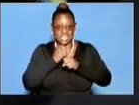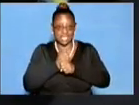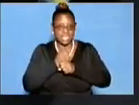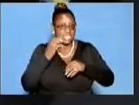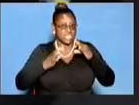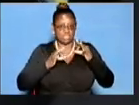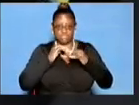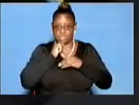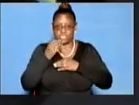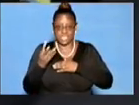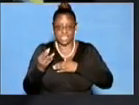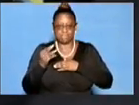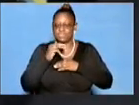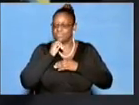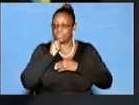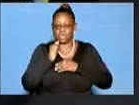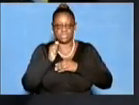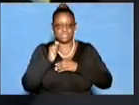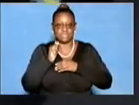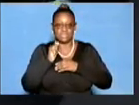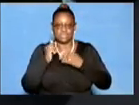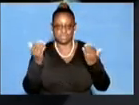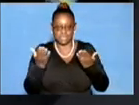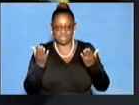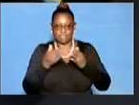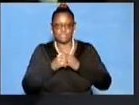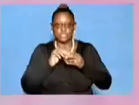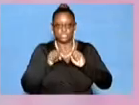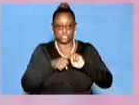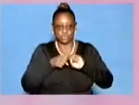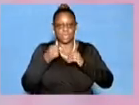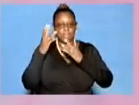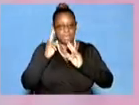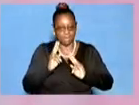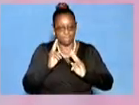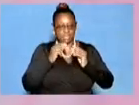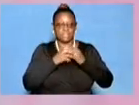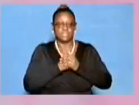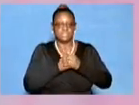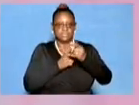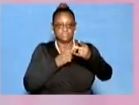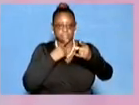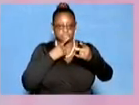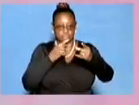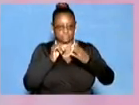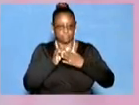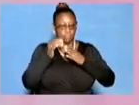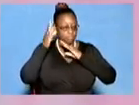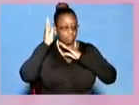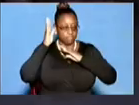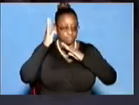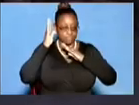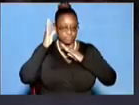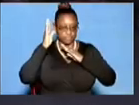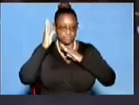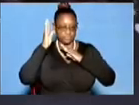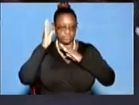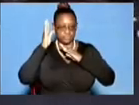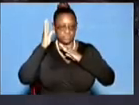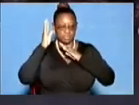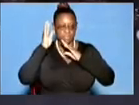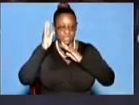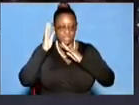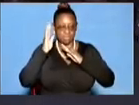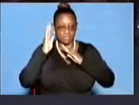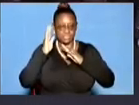here were it not for them. And so I'm humbled by this award. In fact, the Prime Minister says the award gives him the